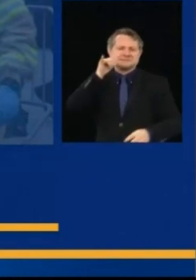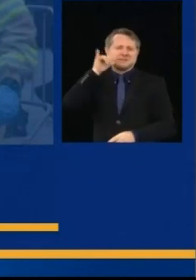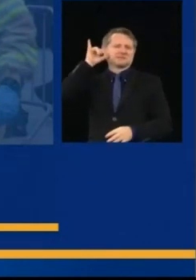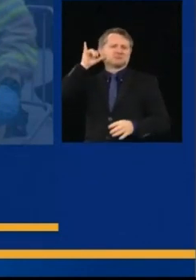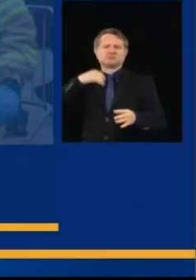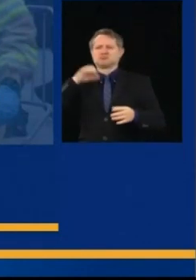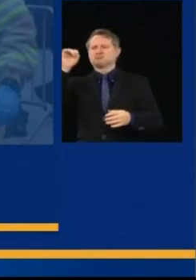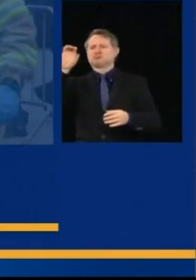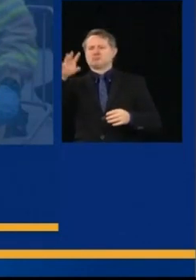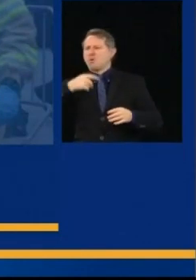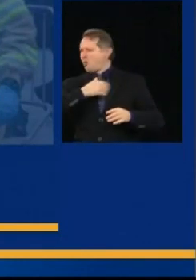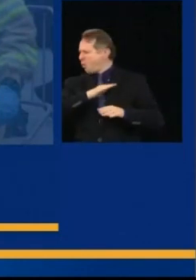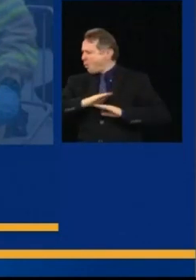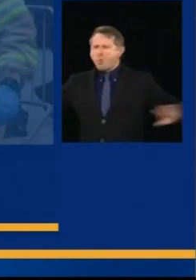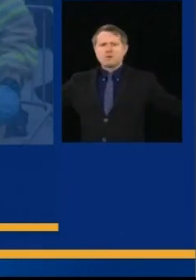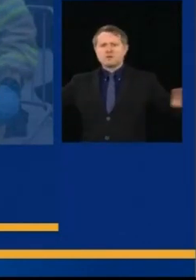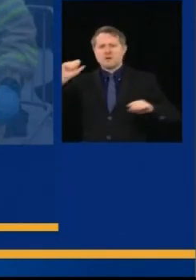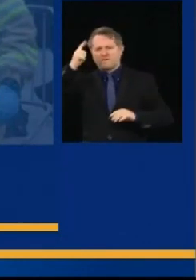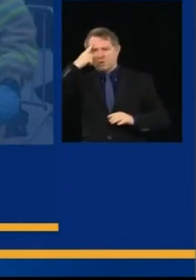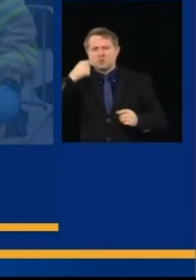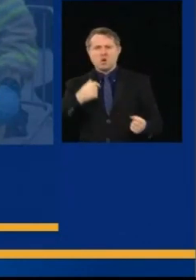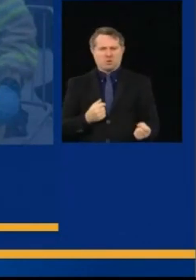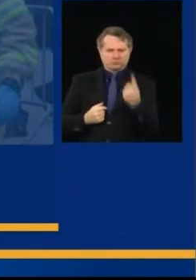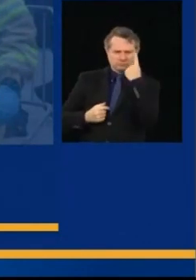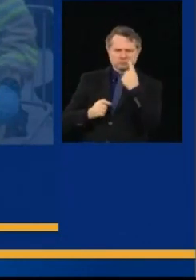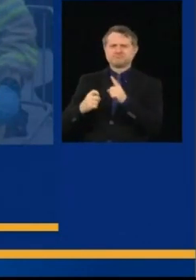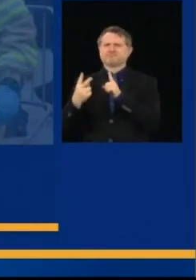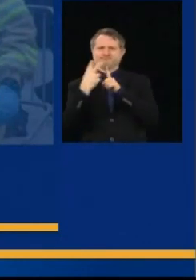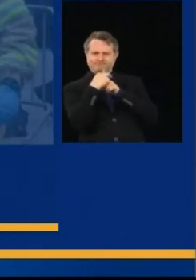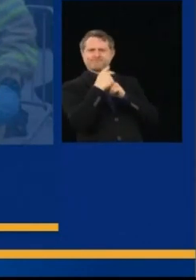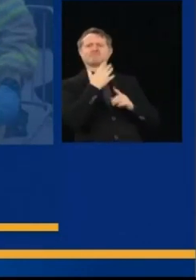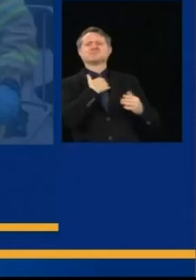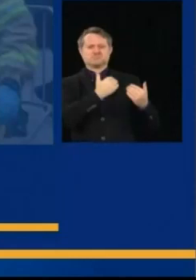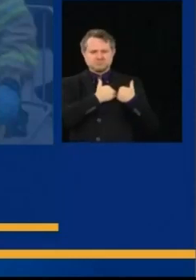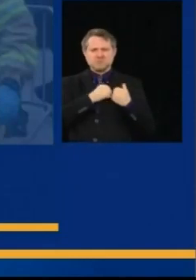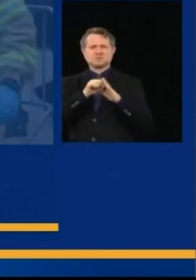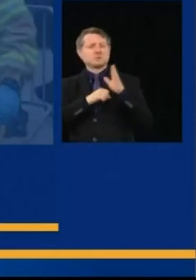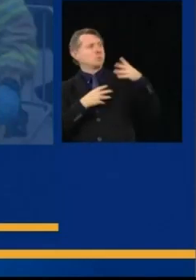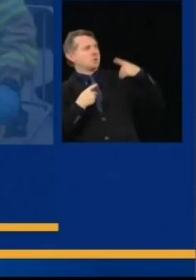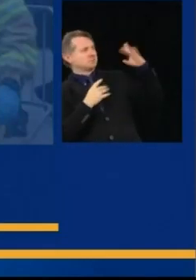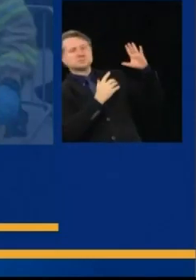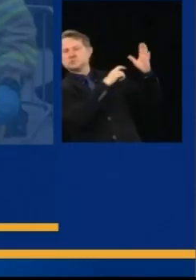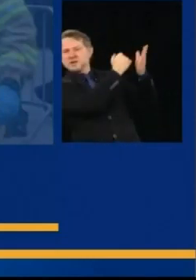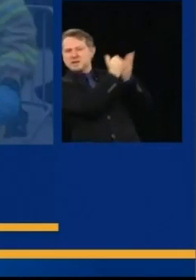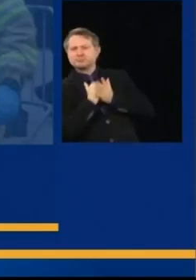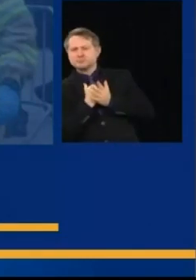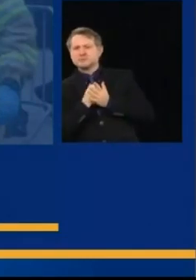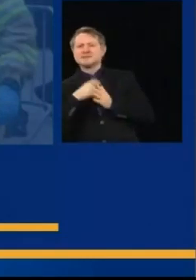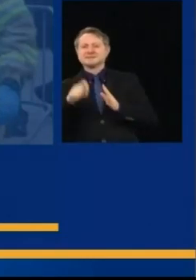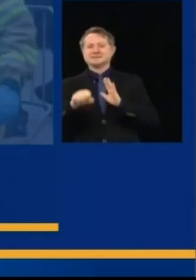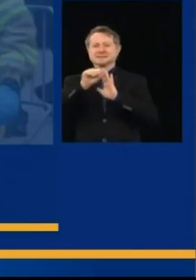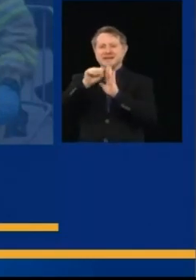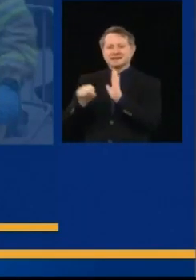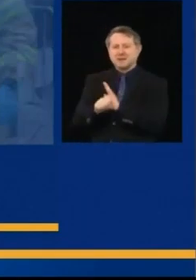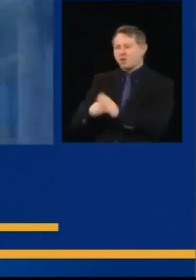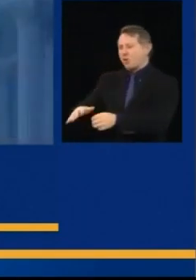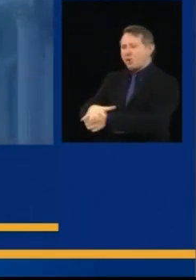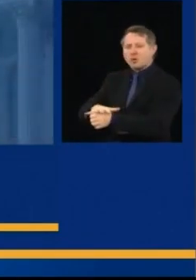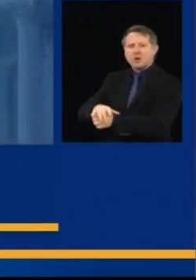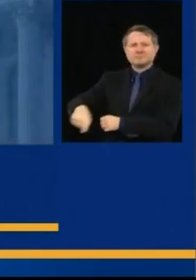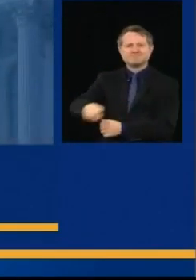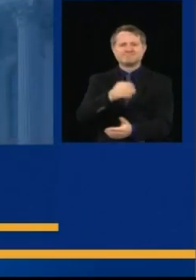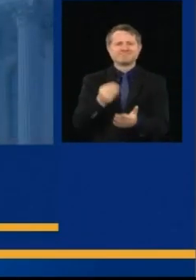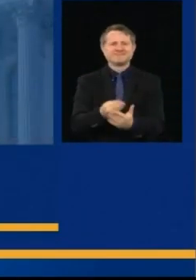to do, we're prepared to do it, but we need help from Washington, and we need that state and local funding. So this is not a